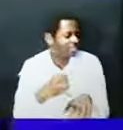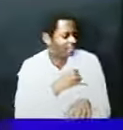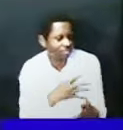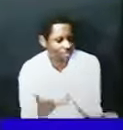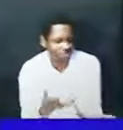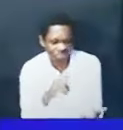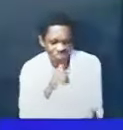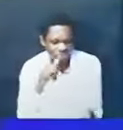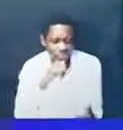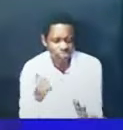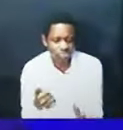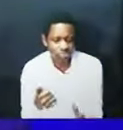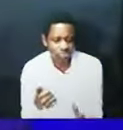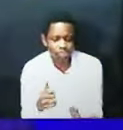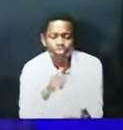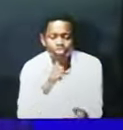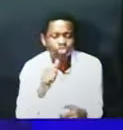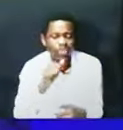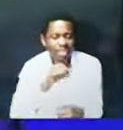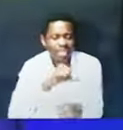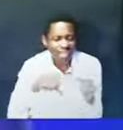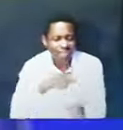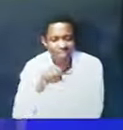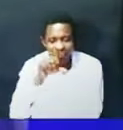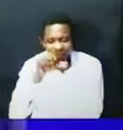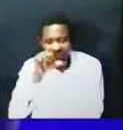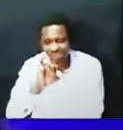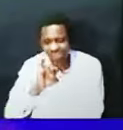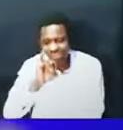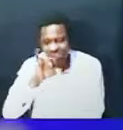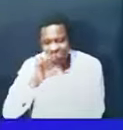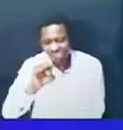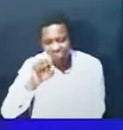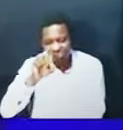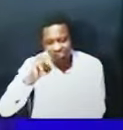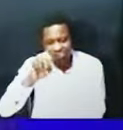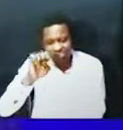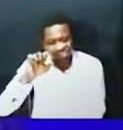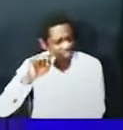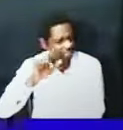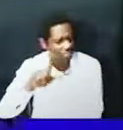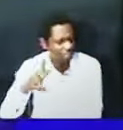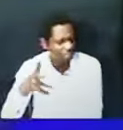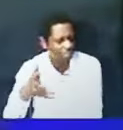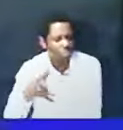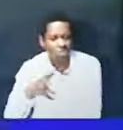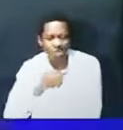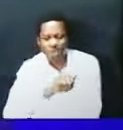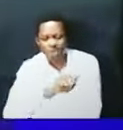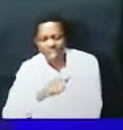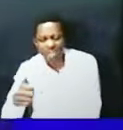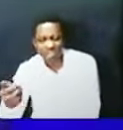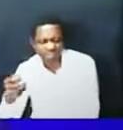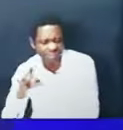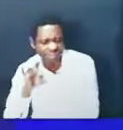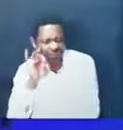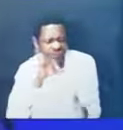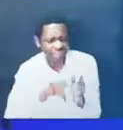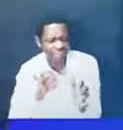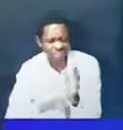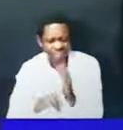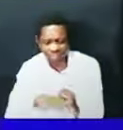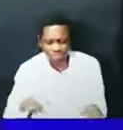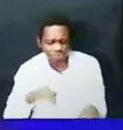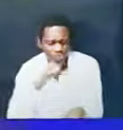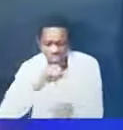David. It wasn't about Ishmael. Emfa Ishmael enso. Neither Midian nor any of them. Na emfa Abraham ana Abraham ne